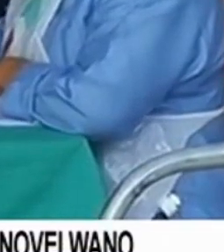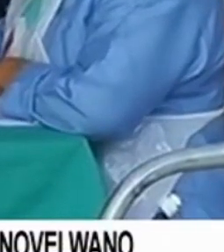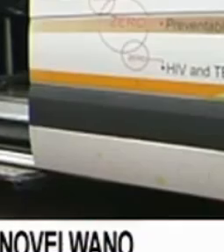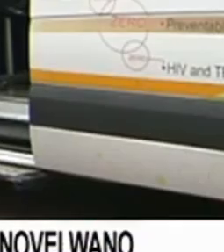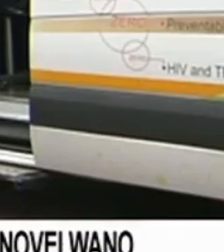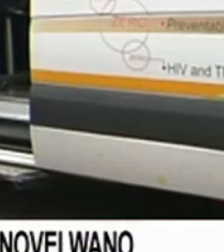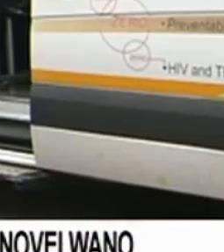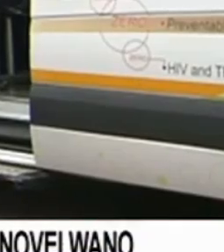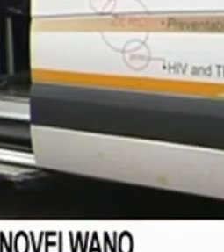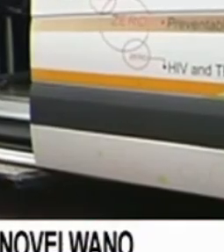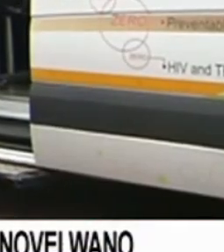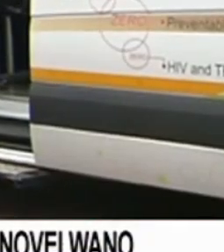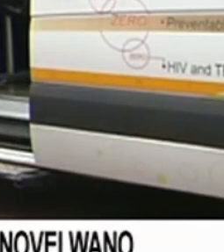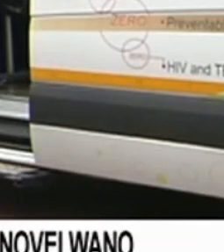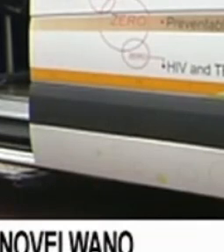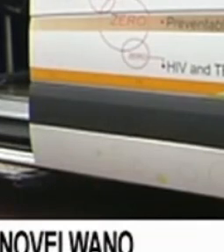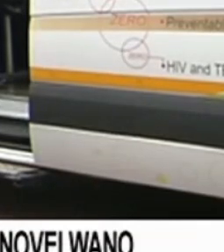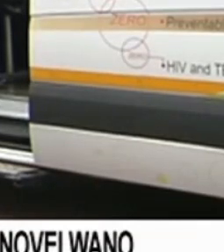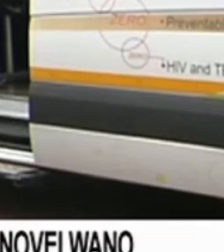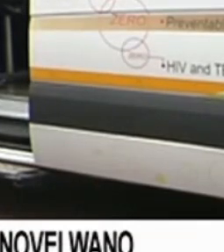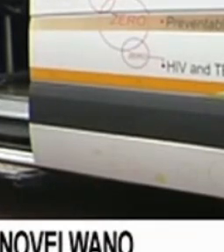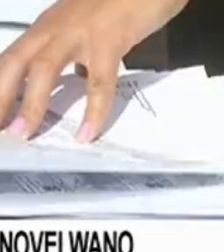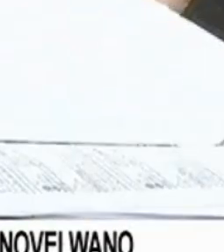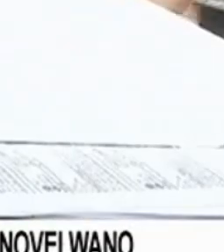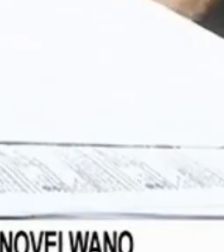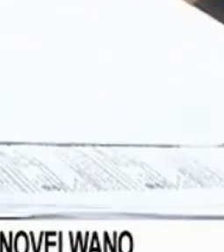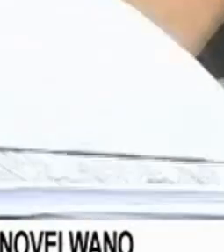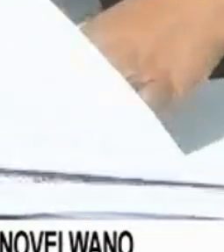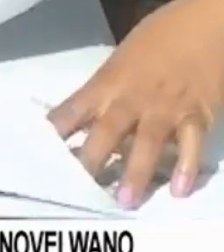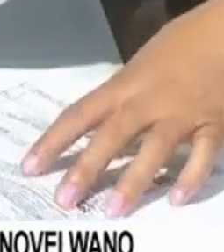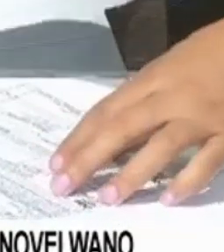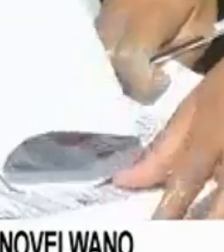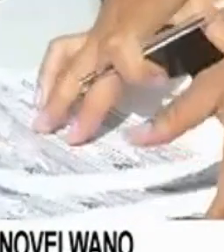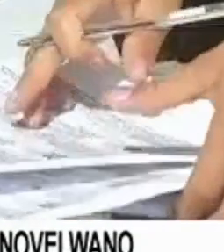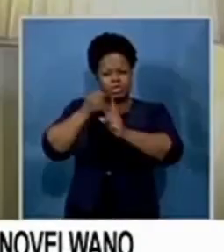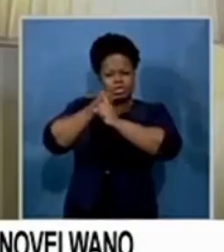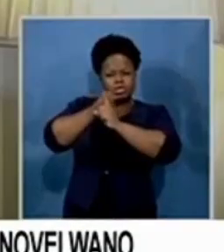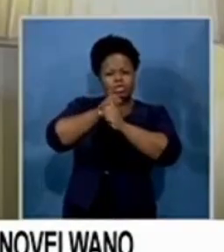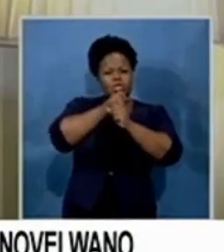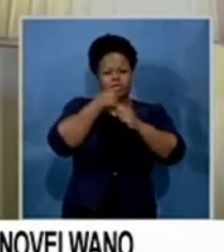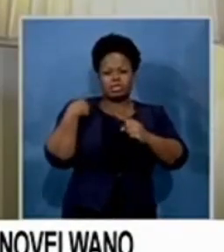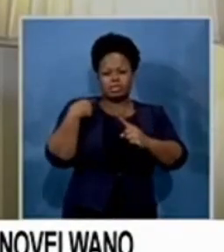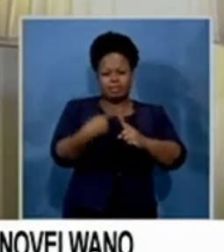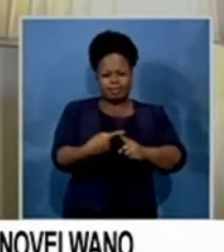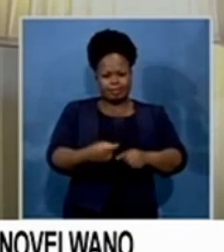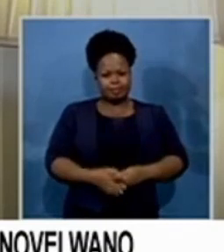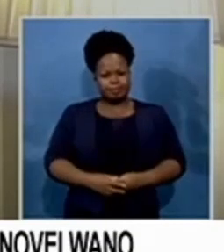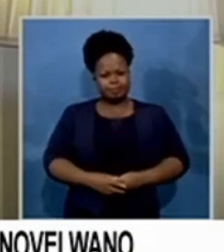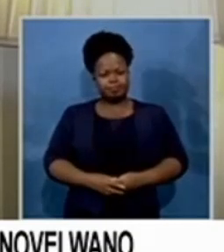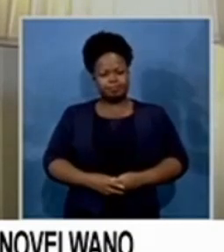kumnotho eNingizimu Afrika. Izwe labumbana lilwa nalesitha esingabonakali. In the face of